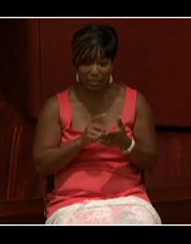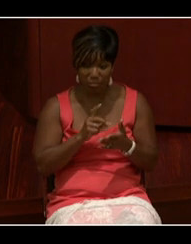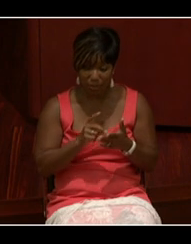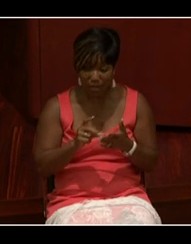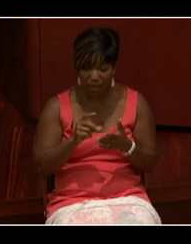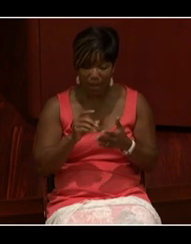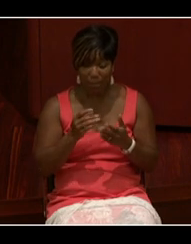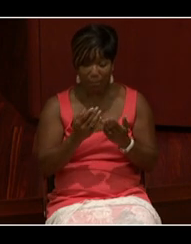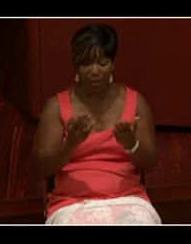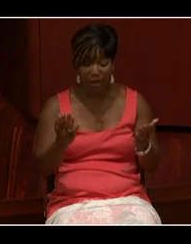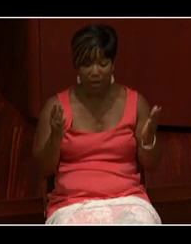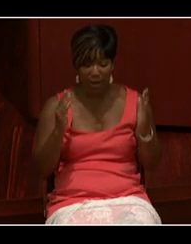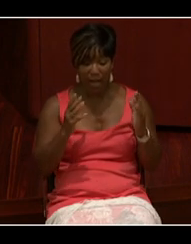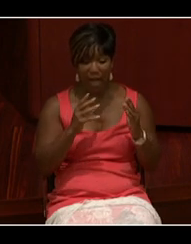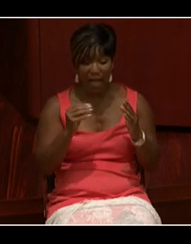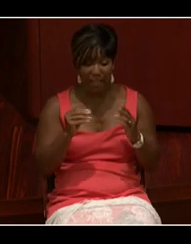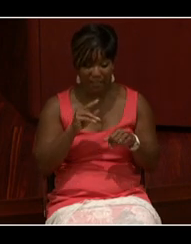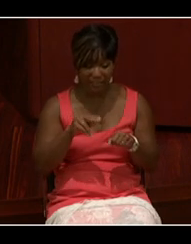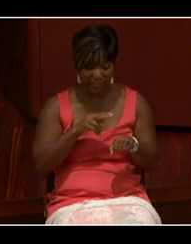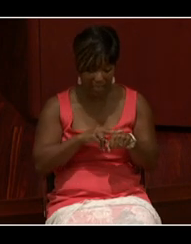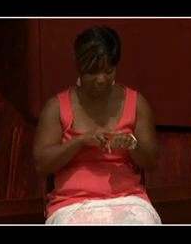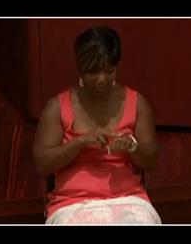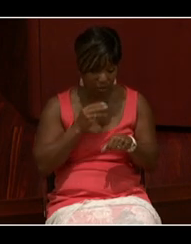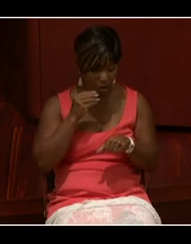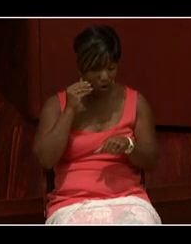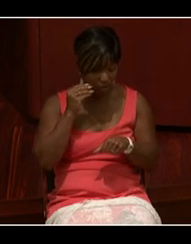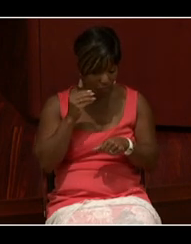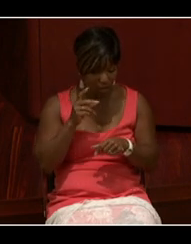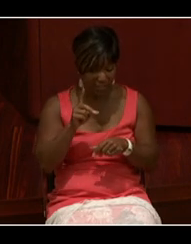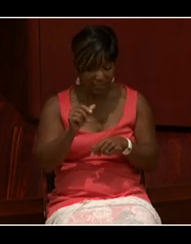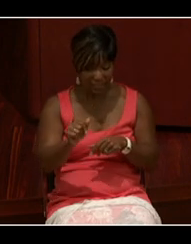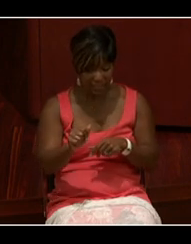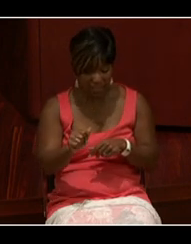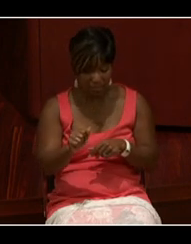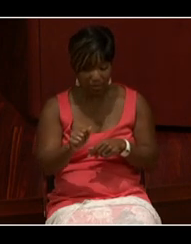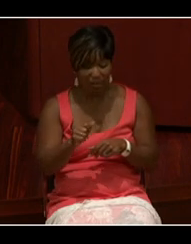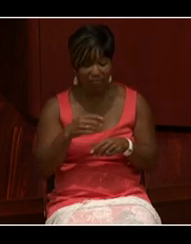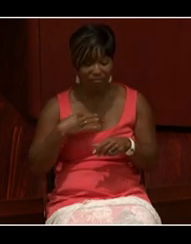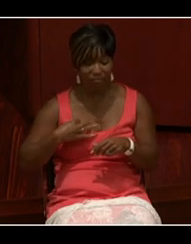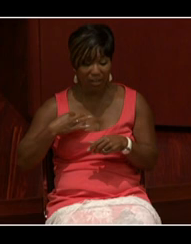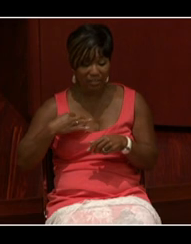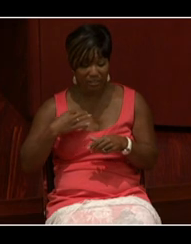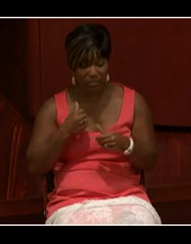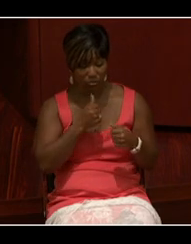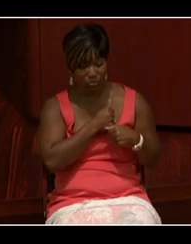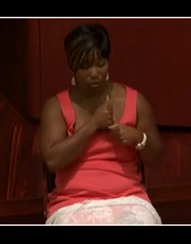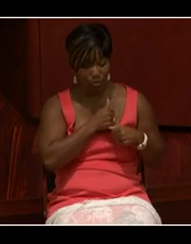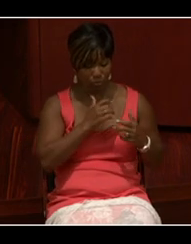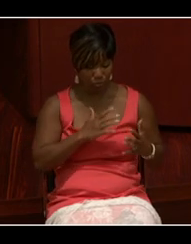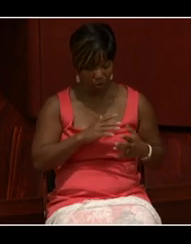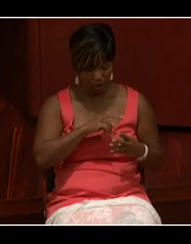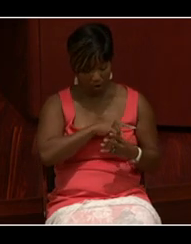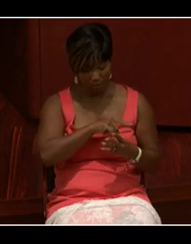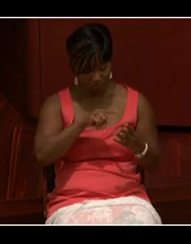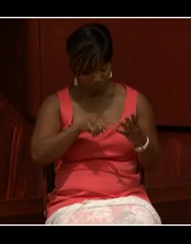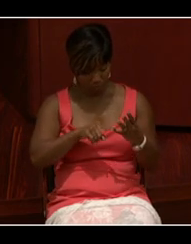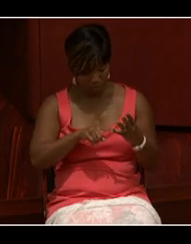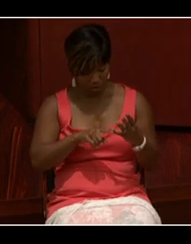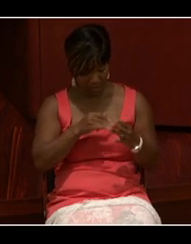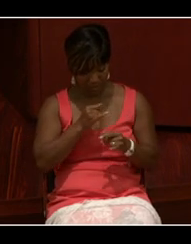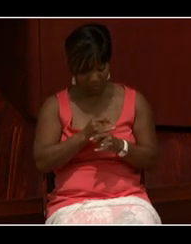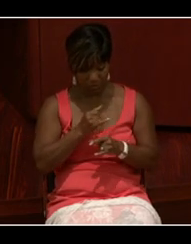known as the National Home for Disabled Volunteer Soldiers, now the VA. All four institutions enumerated the residents